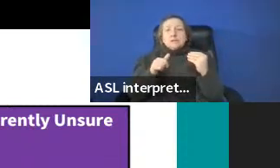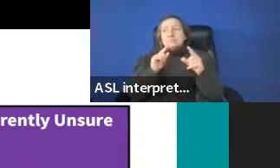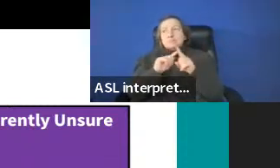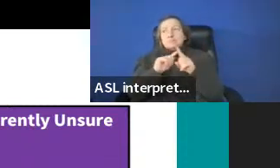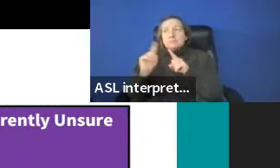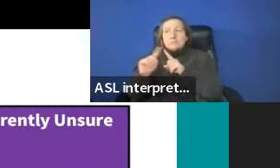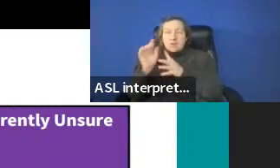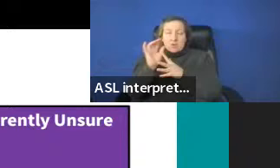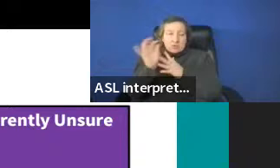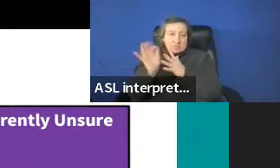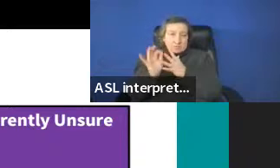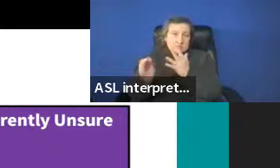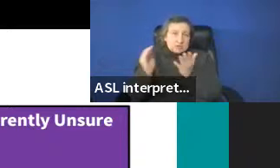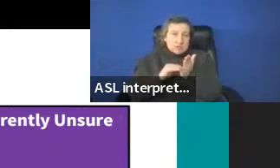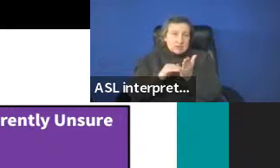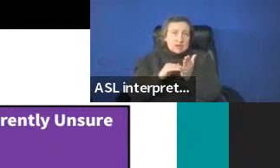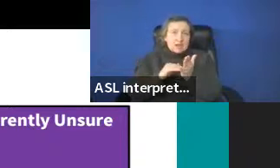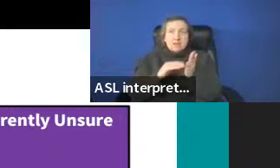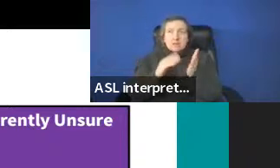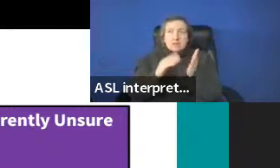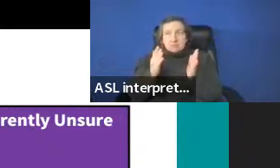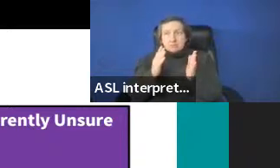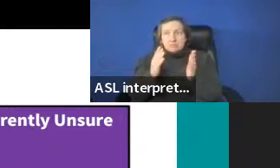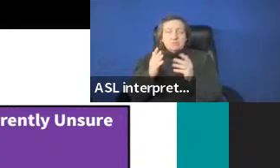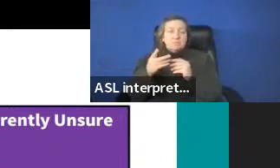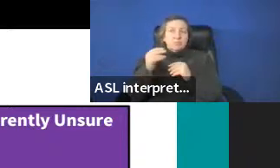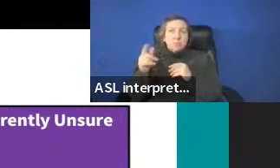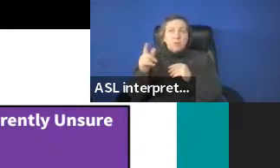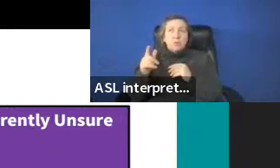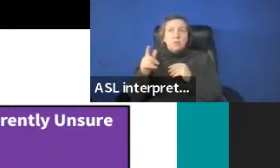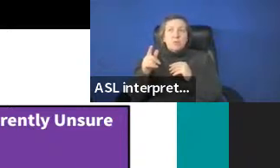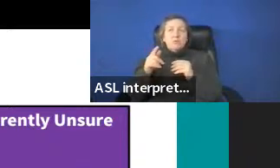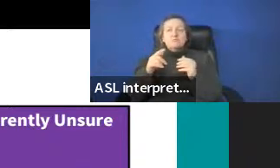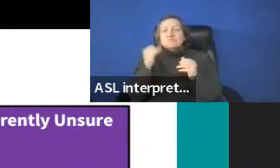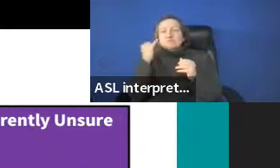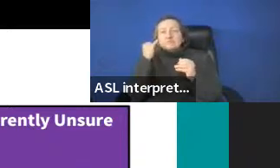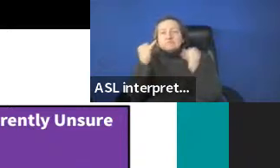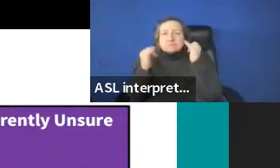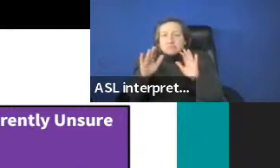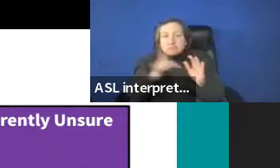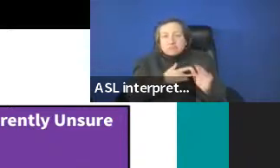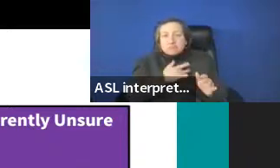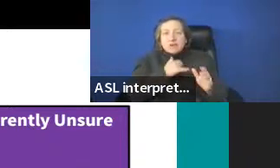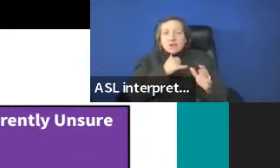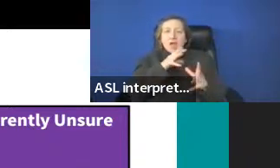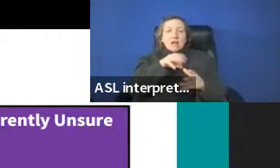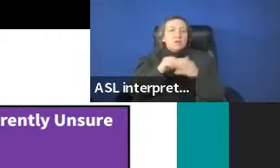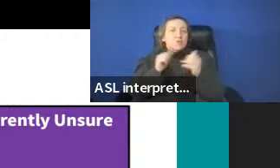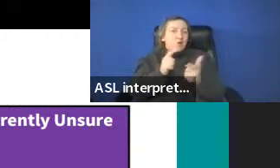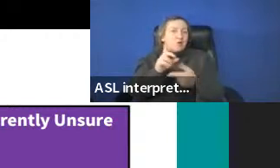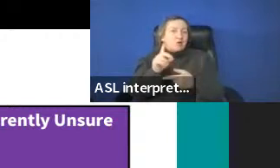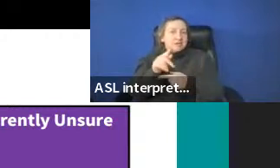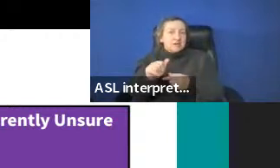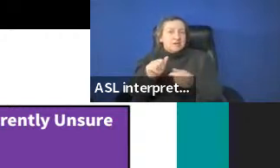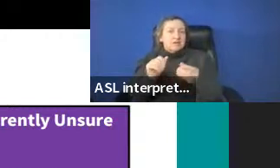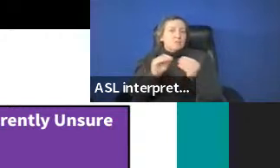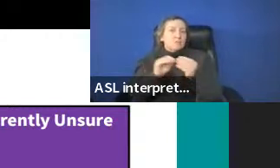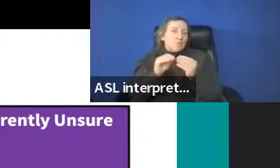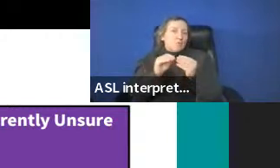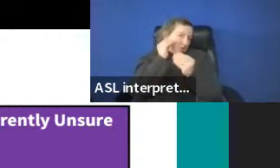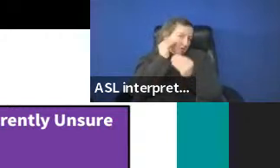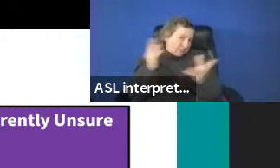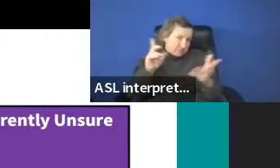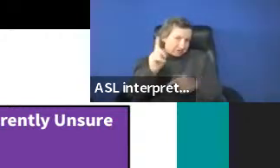options. Again, it's a post poll, it's preliminary, doesn't include all the data, more information to